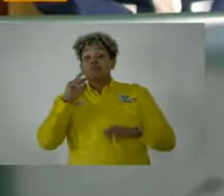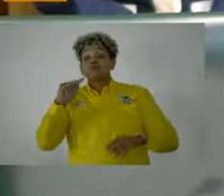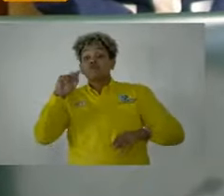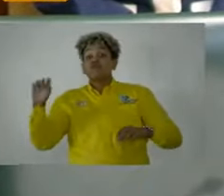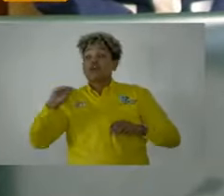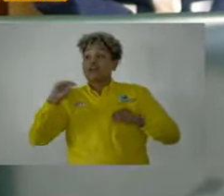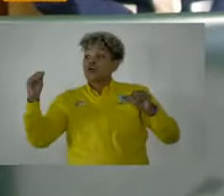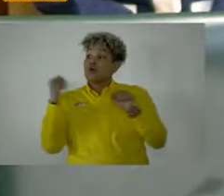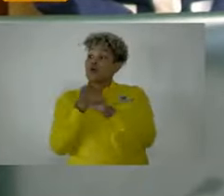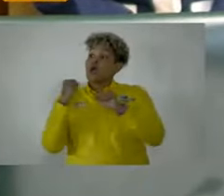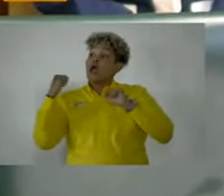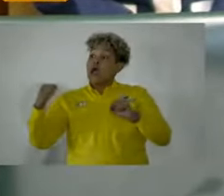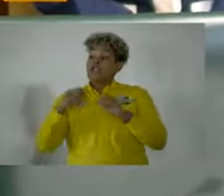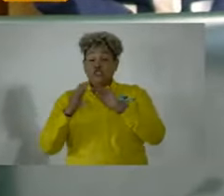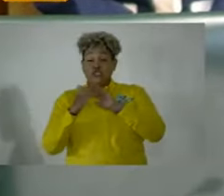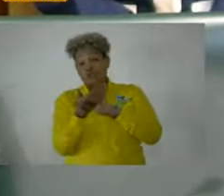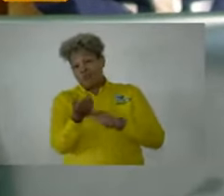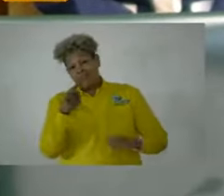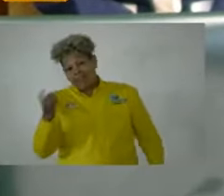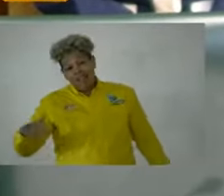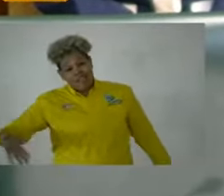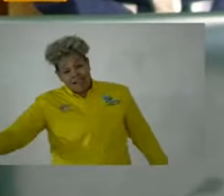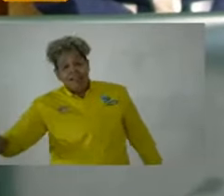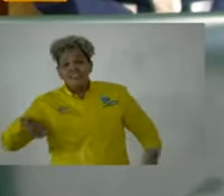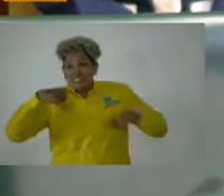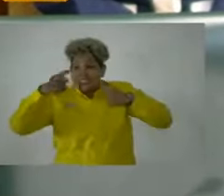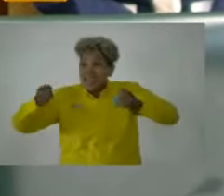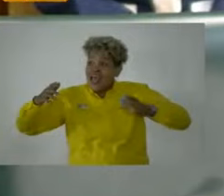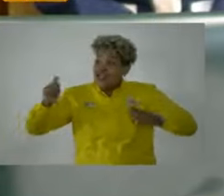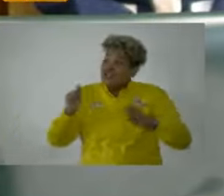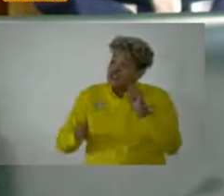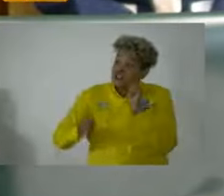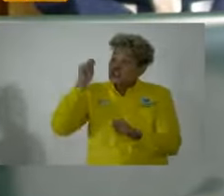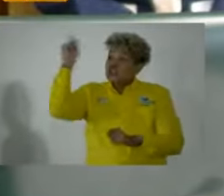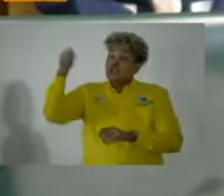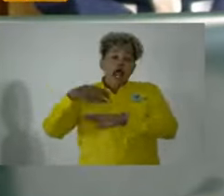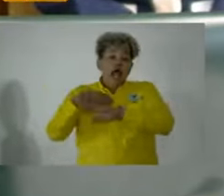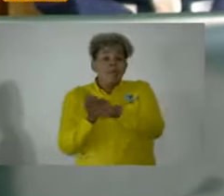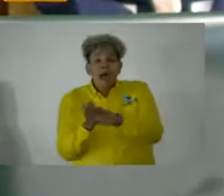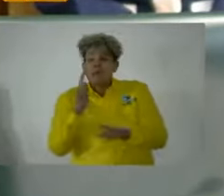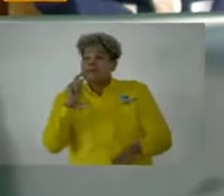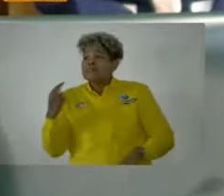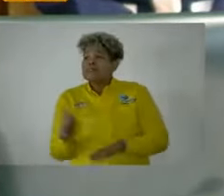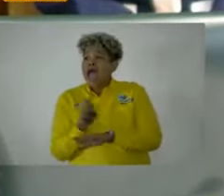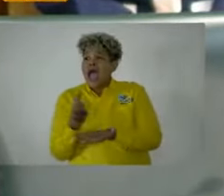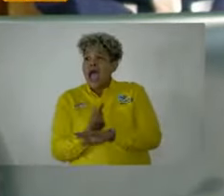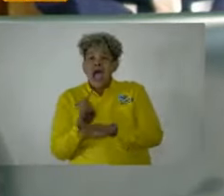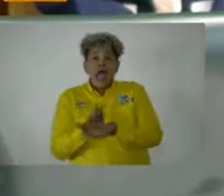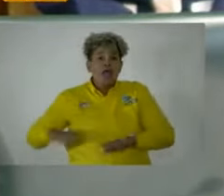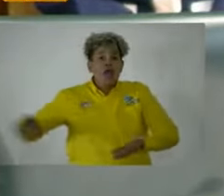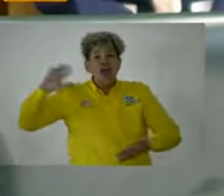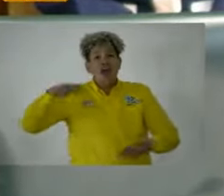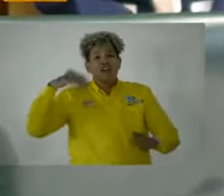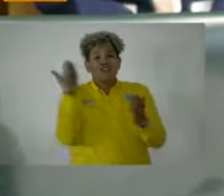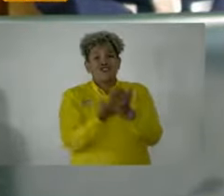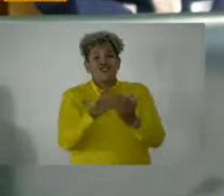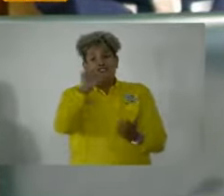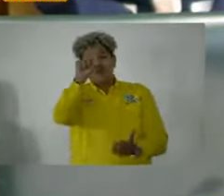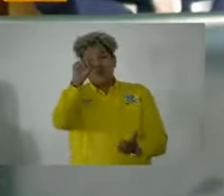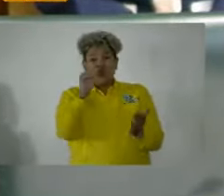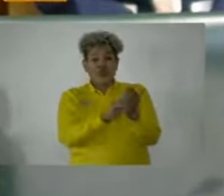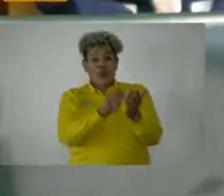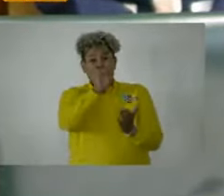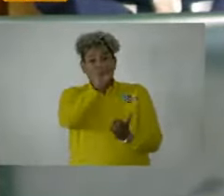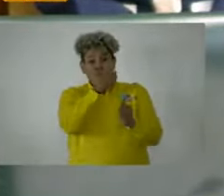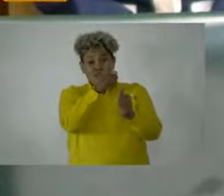rate of unemployment in Jamaica. He didn't mention that Trinidad and Tobago, Barbados, and Guyana are all at around $20,000